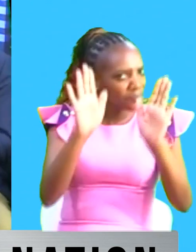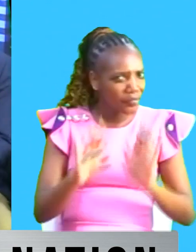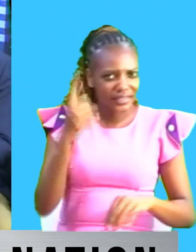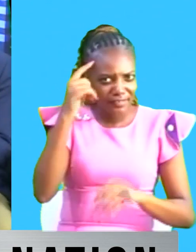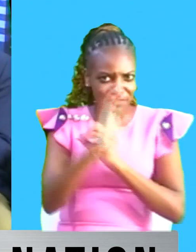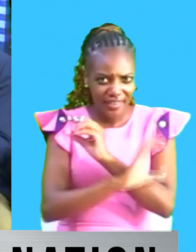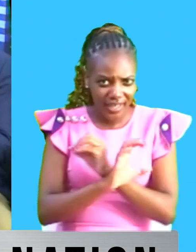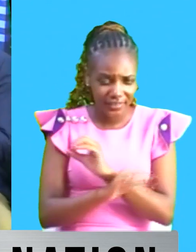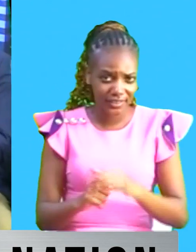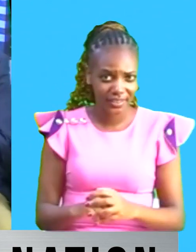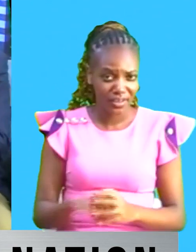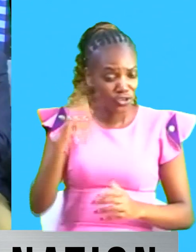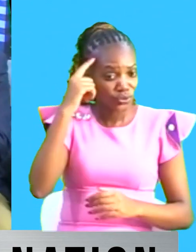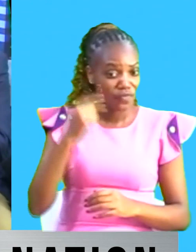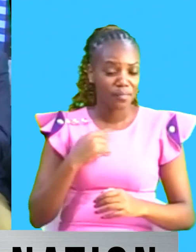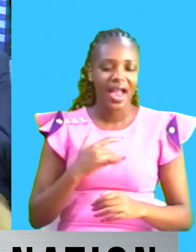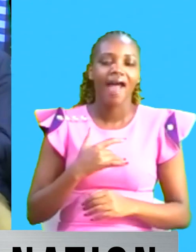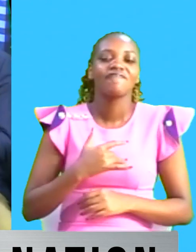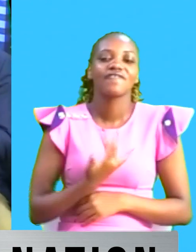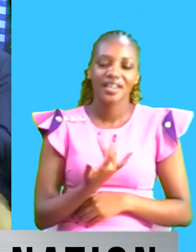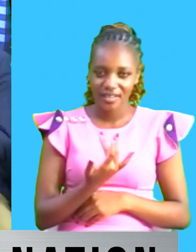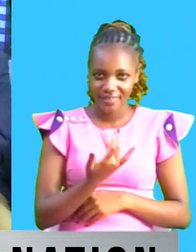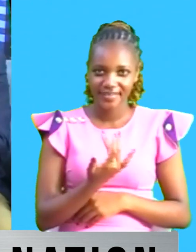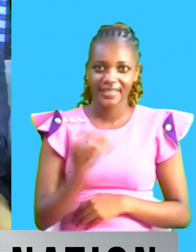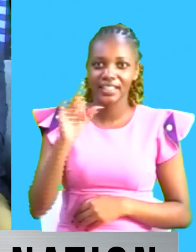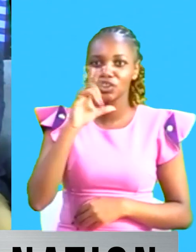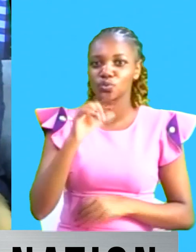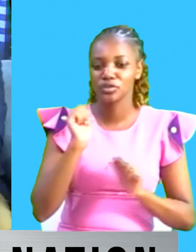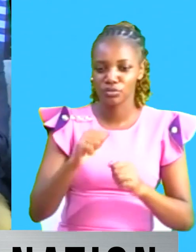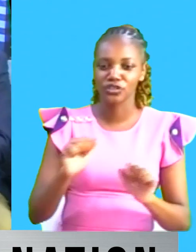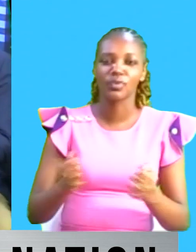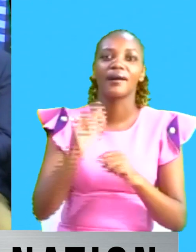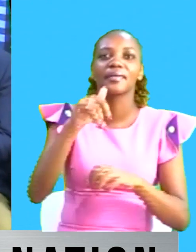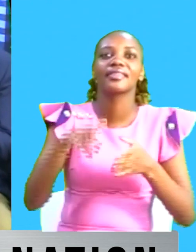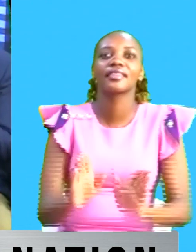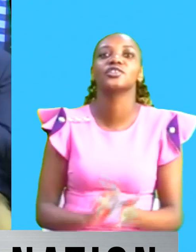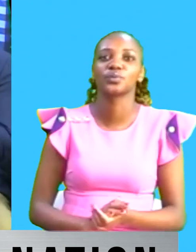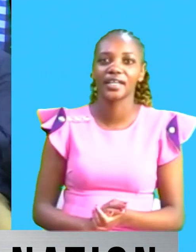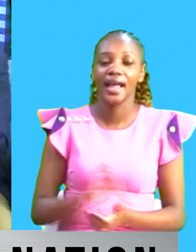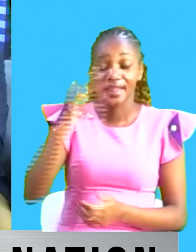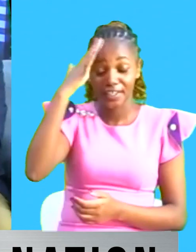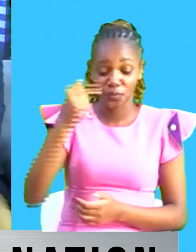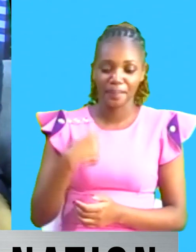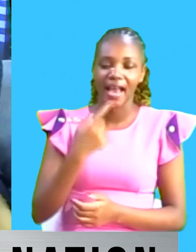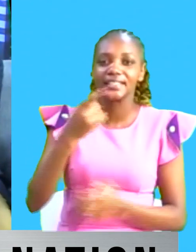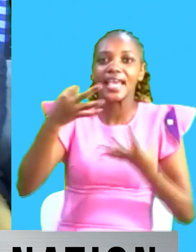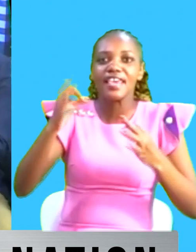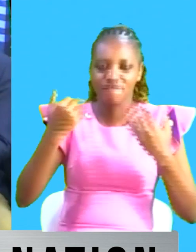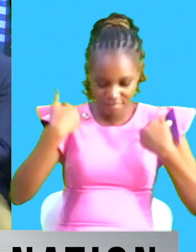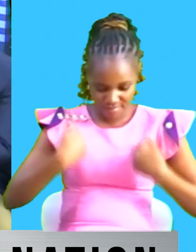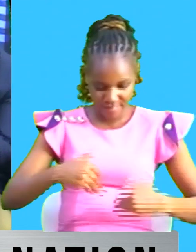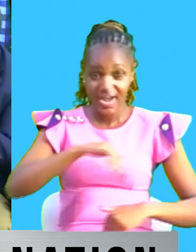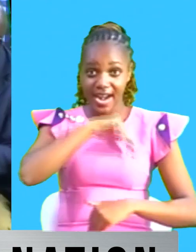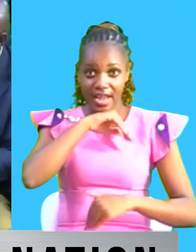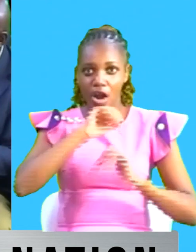for me, that should have been the outcome of this tweet. And that's what I'm saying. If I was Azimio, we would have responded